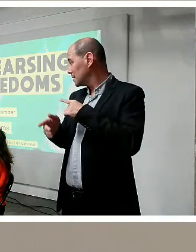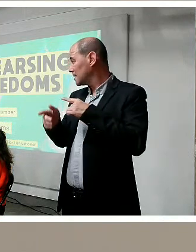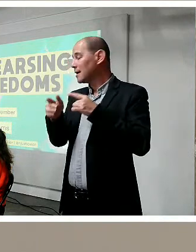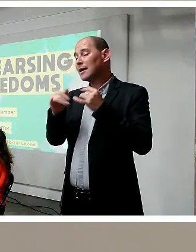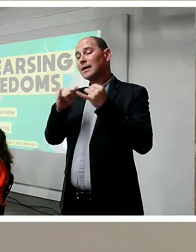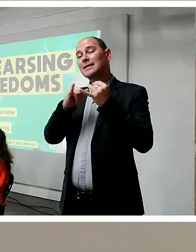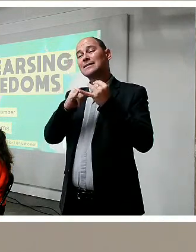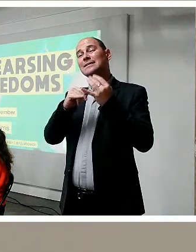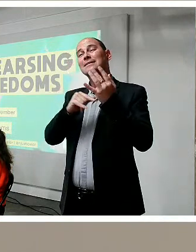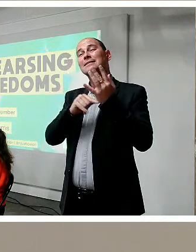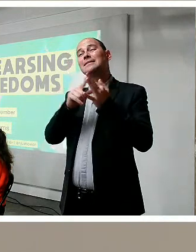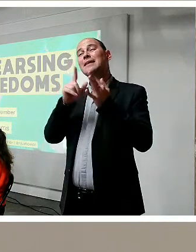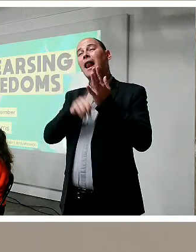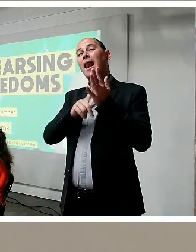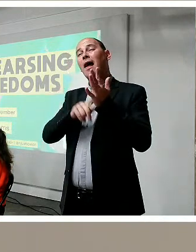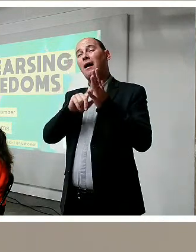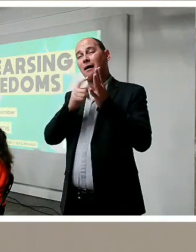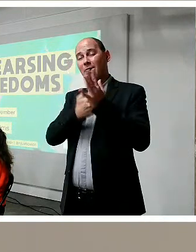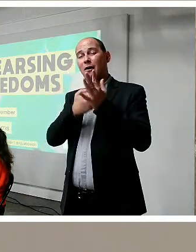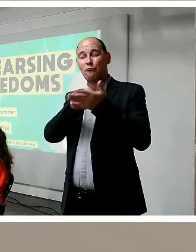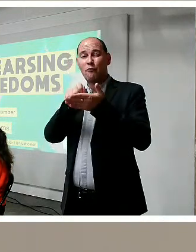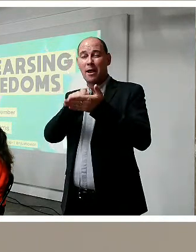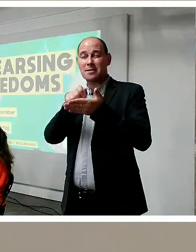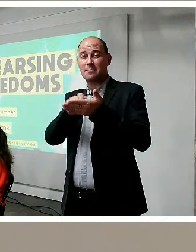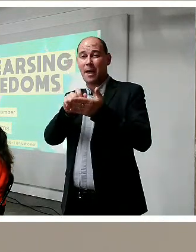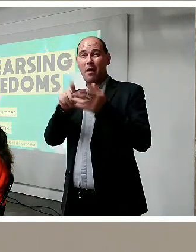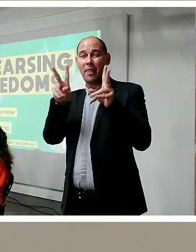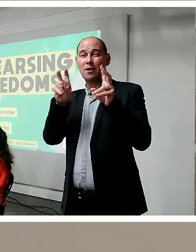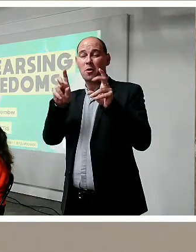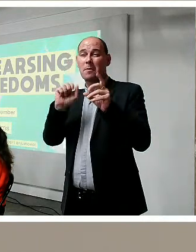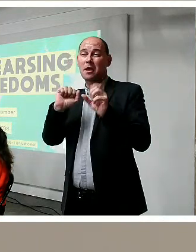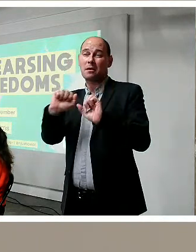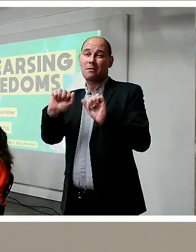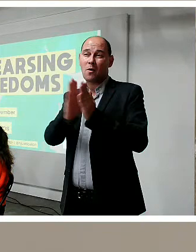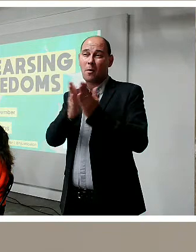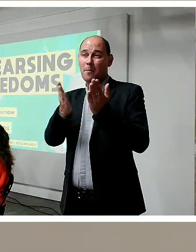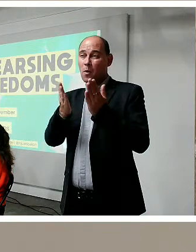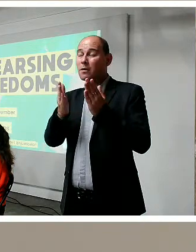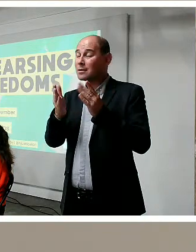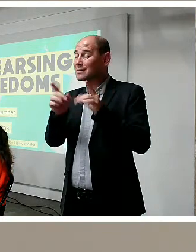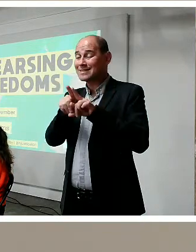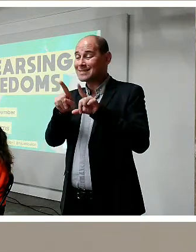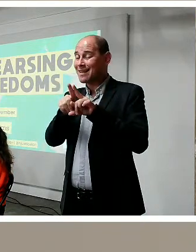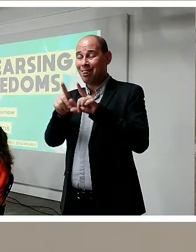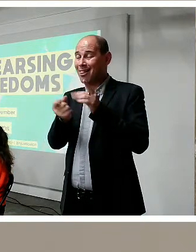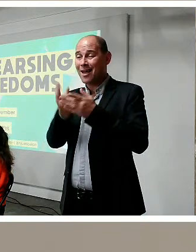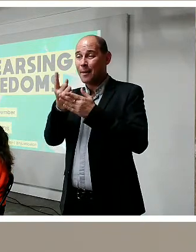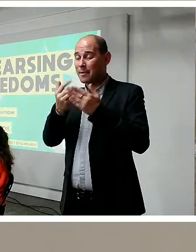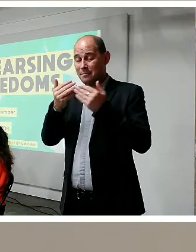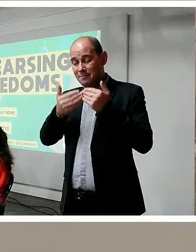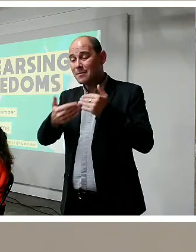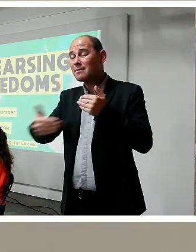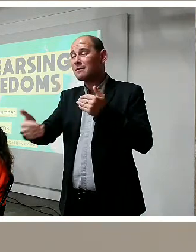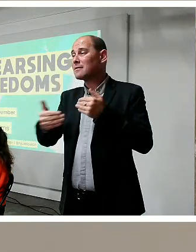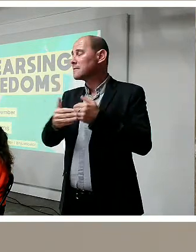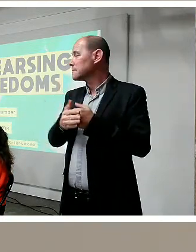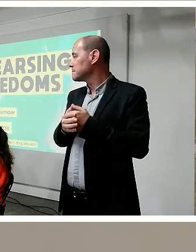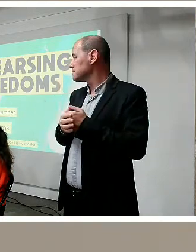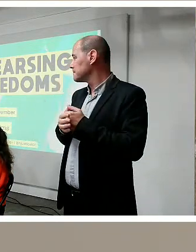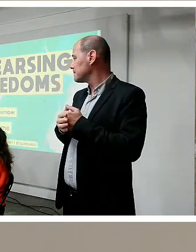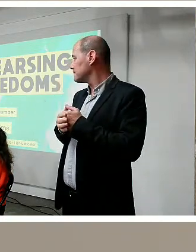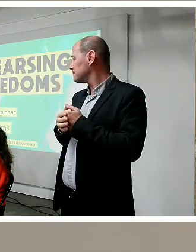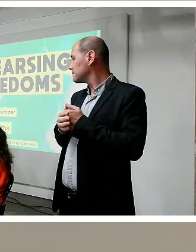book, and it's still the case years later. Their hours and labour holding up the